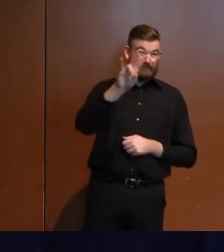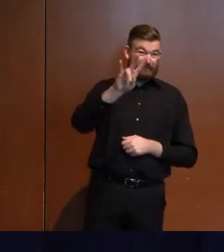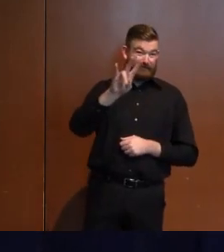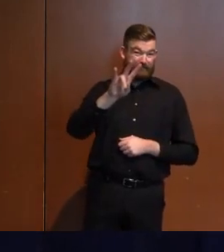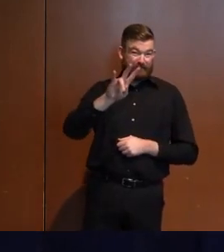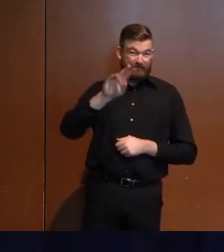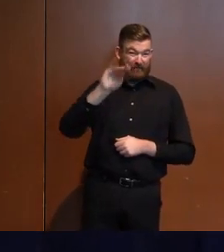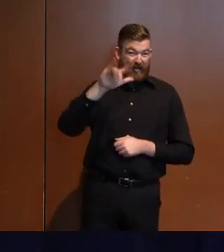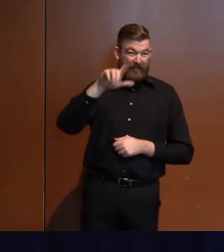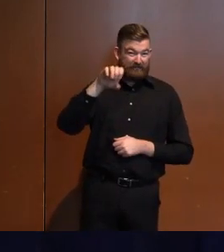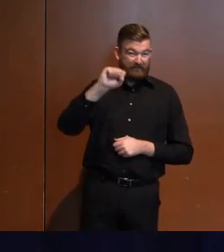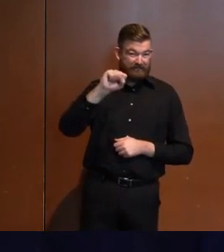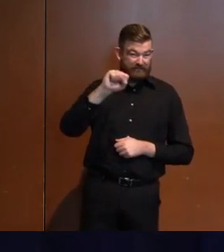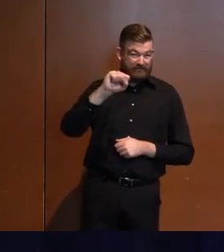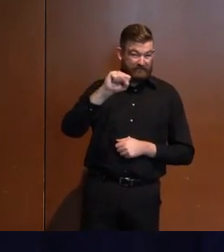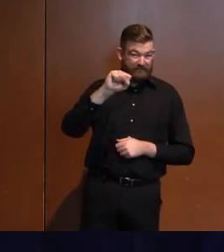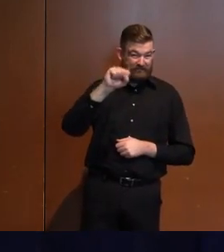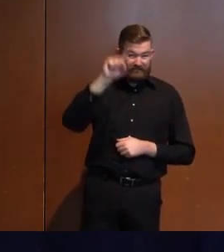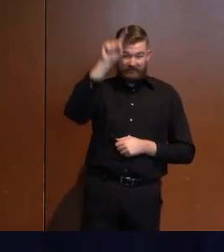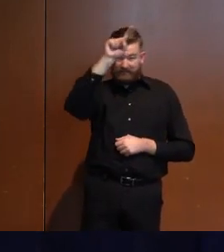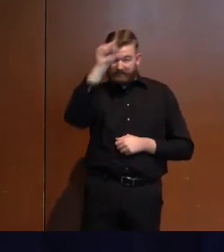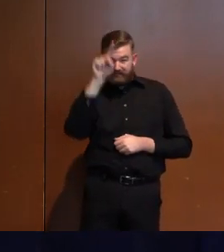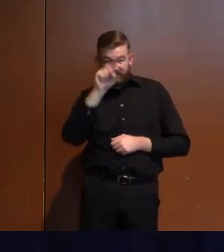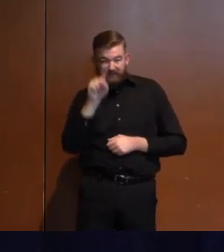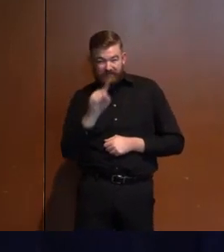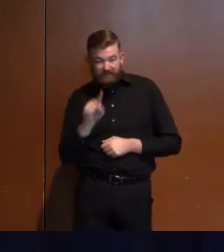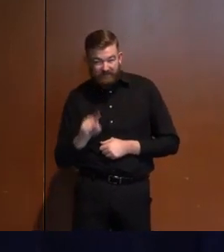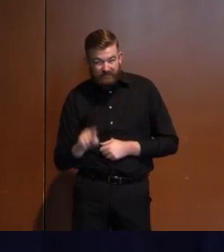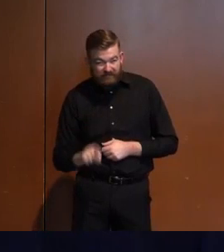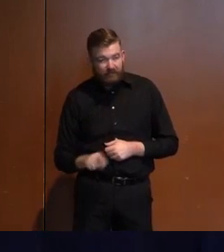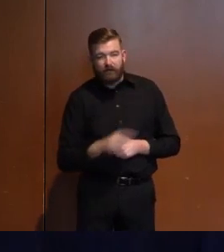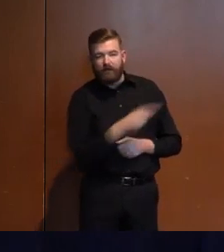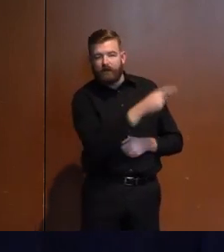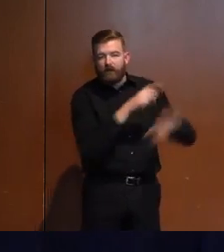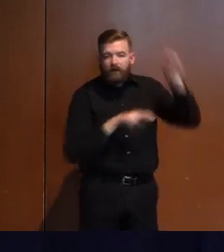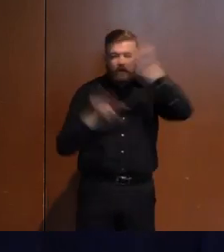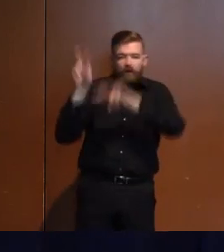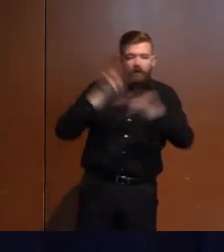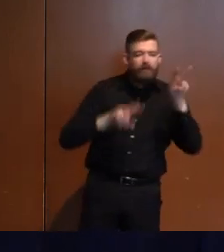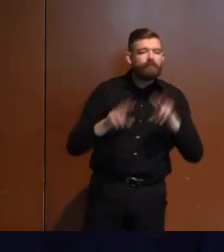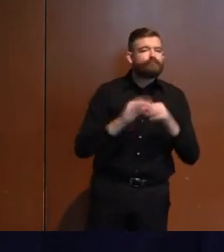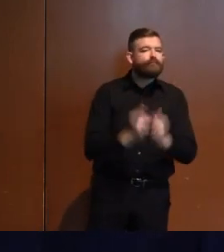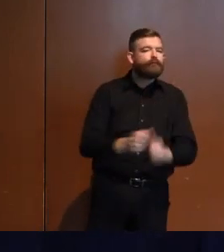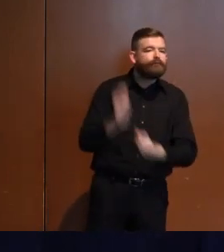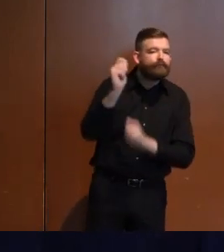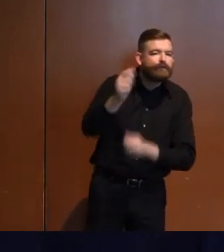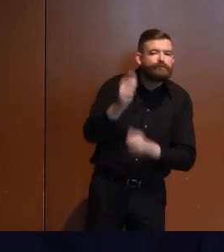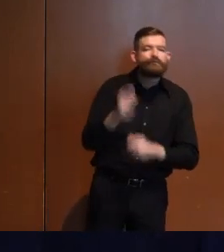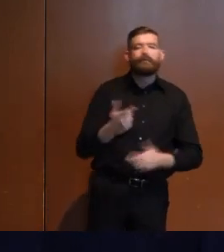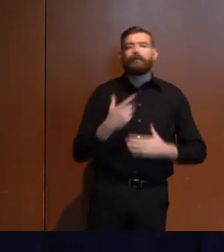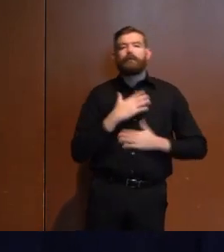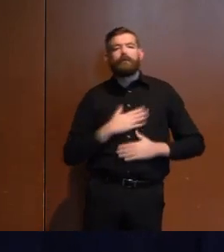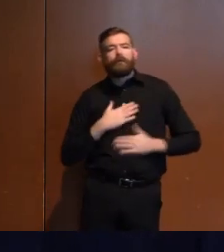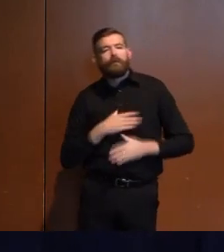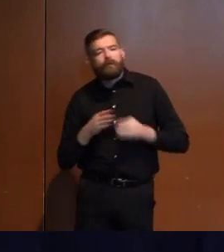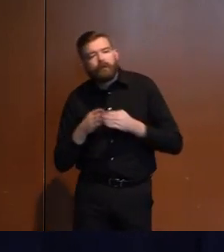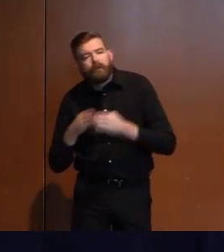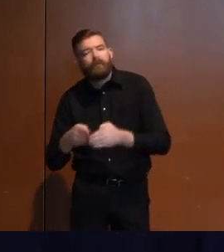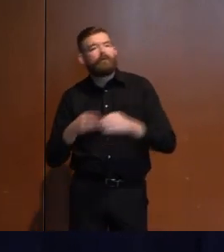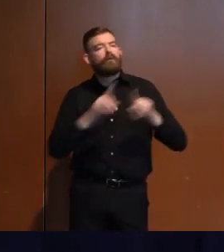our maritime traffic, our commercial traffic, our fishermen, our recreational boaters. And I